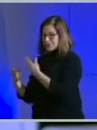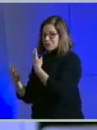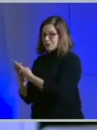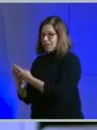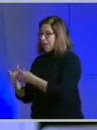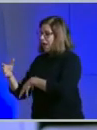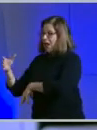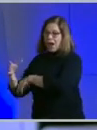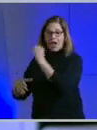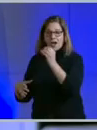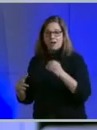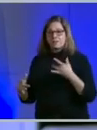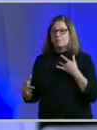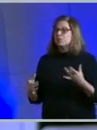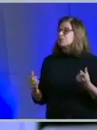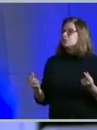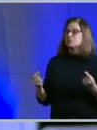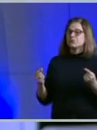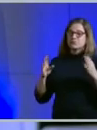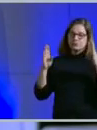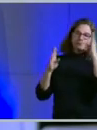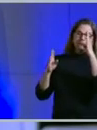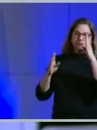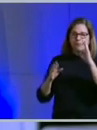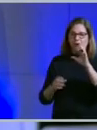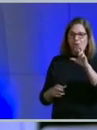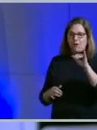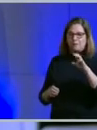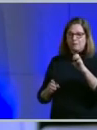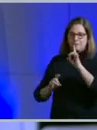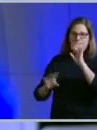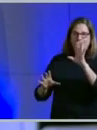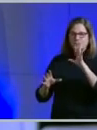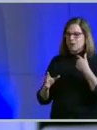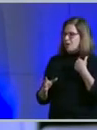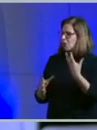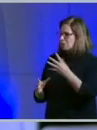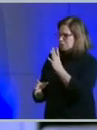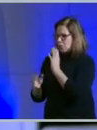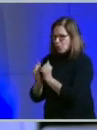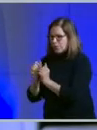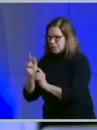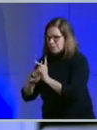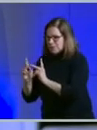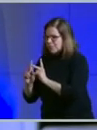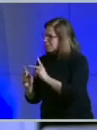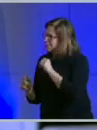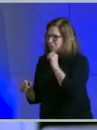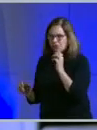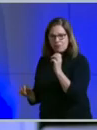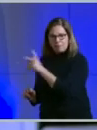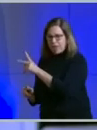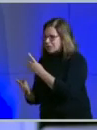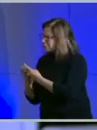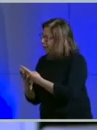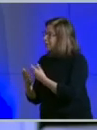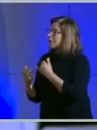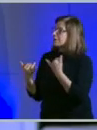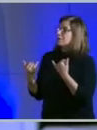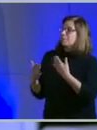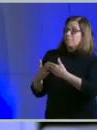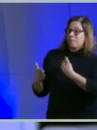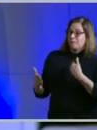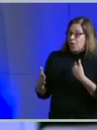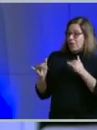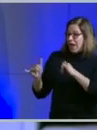this cycle of violence as well. So we want to meet them while they're there. And we've done training and development to teach them to be credible messengers. Those with